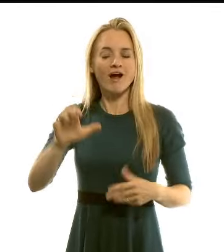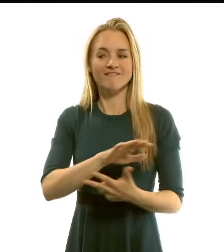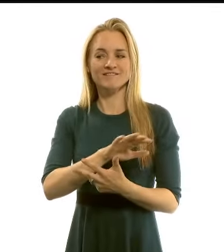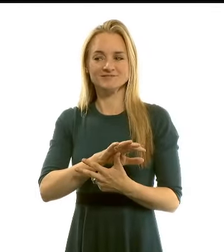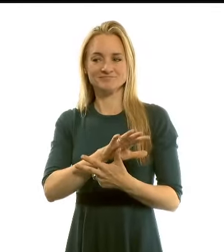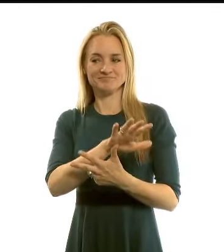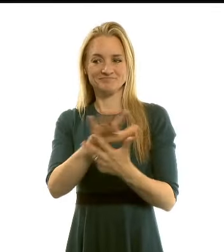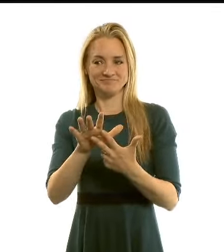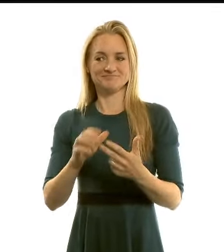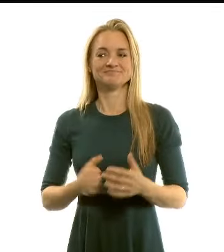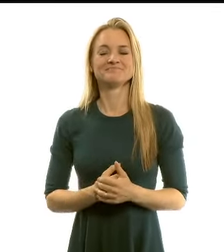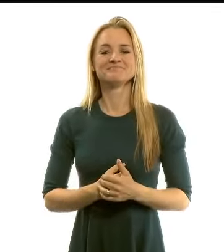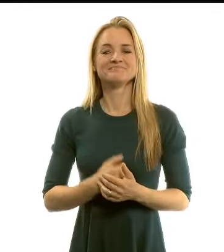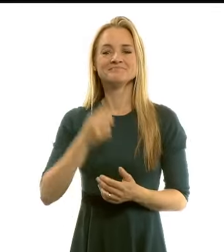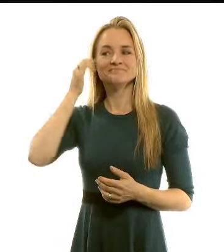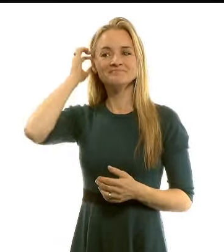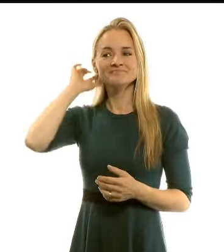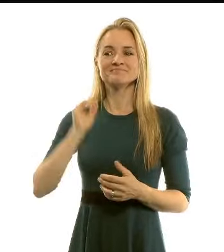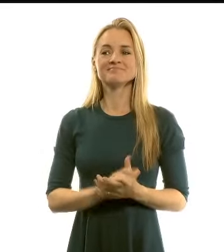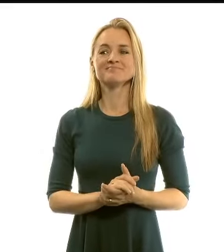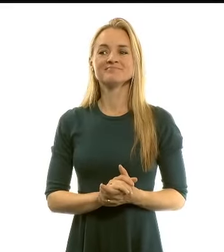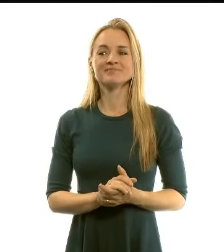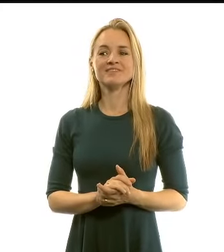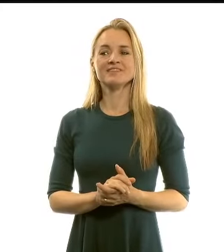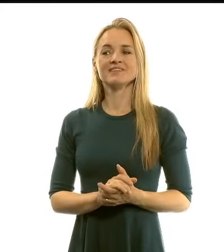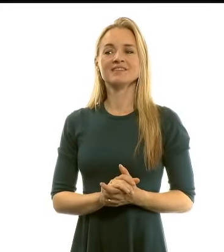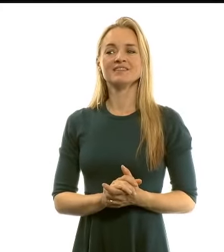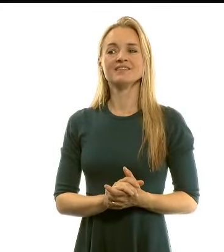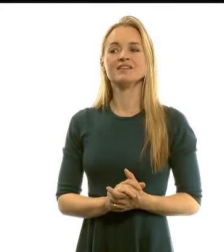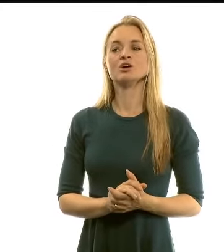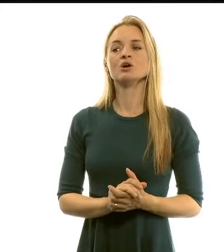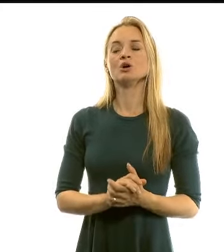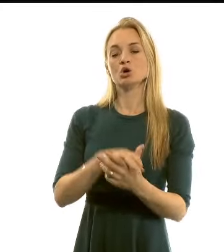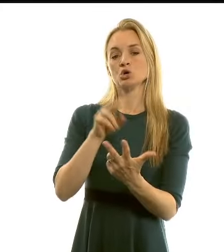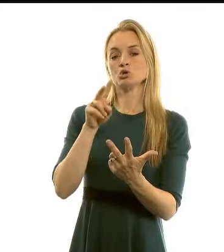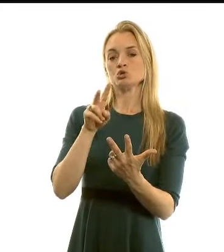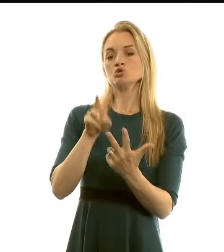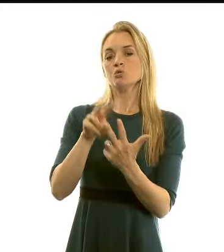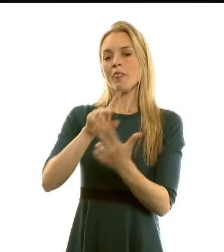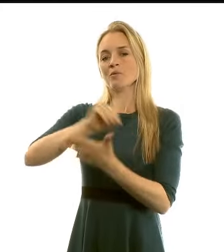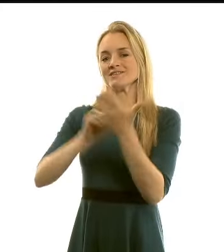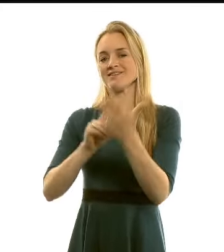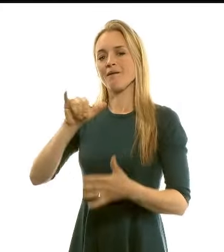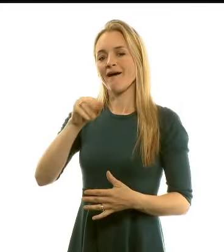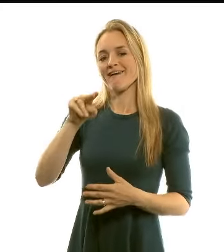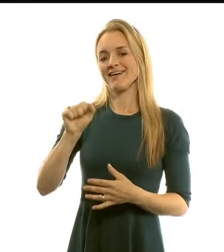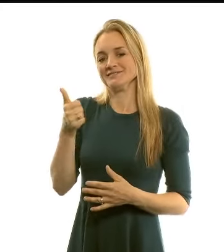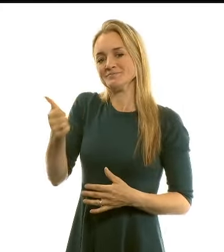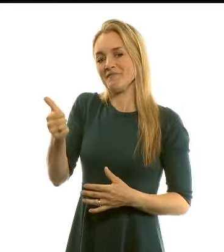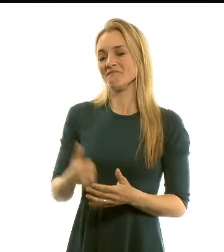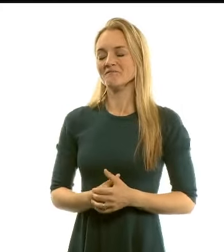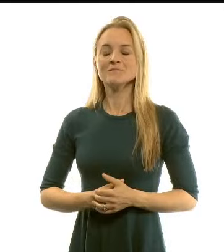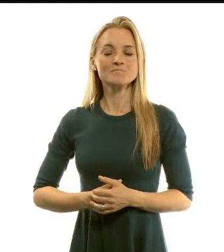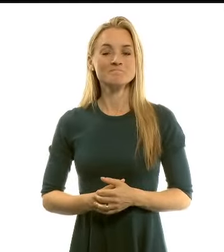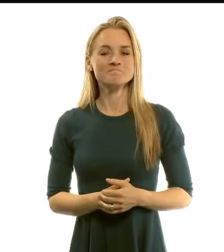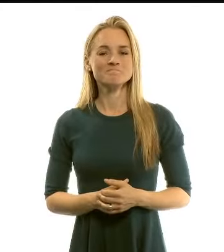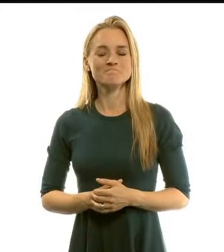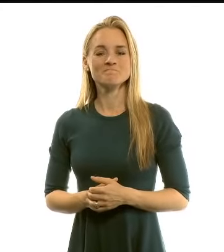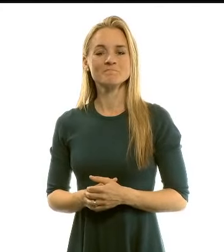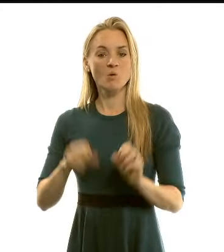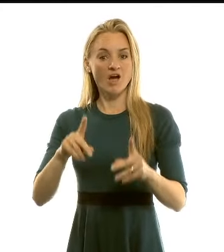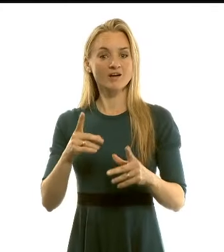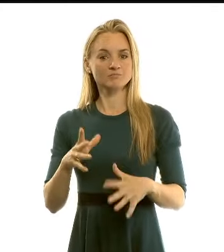designed. Tell us. Come on, Fred, tell us. But two of them are also designed by Jens. Yes, as well, yes. Okay, well, it's up to you. Head over to our